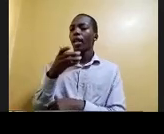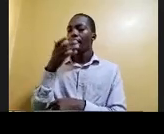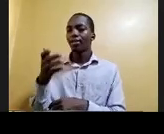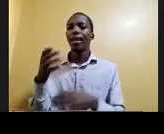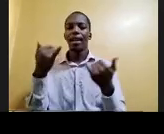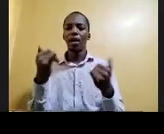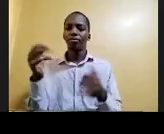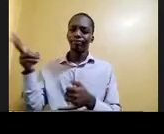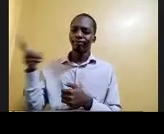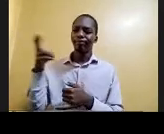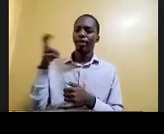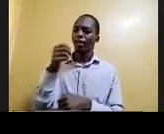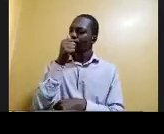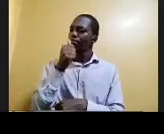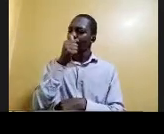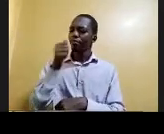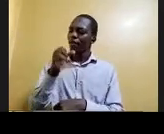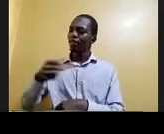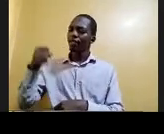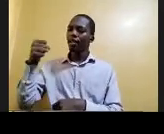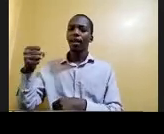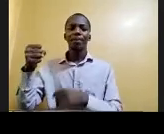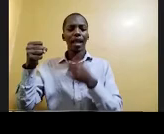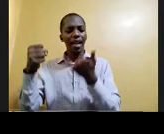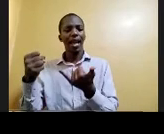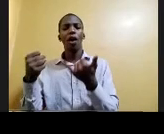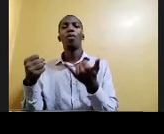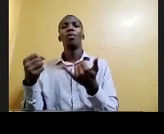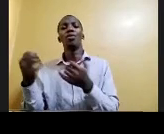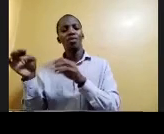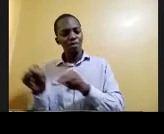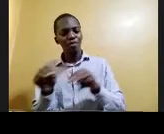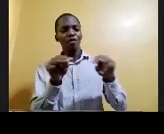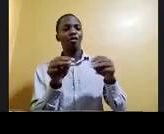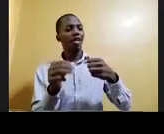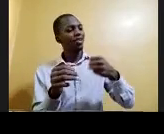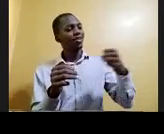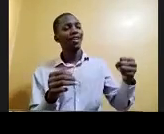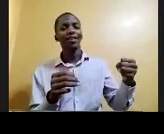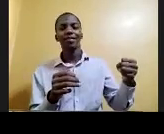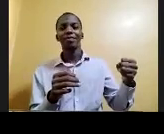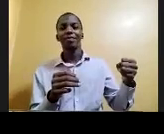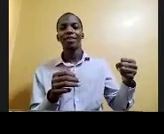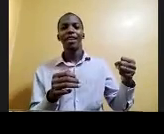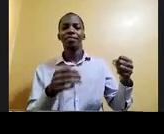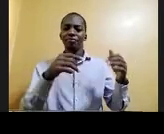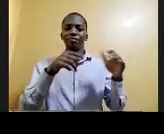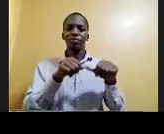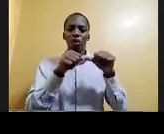the private sector, now let's move to the other side of this. So let's keep on diving now through the